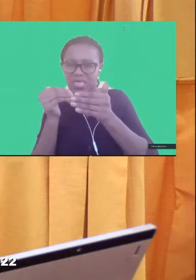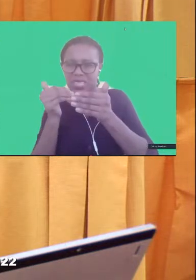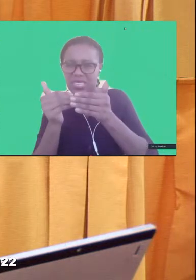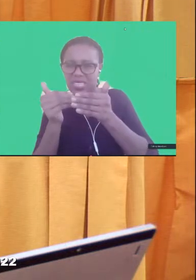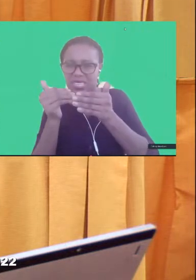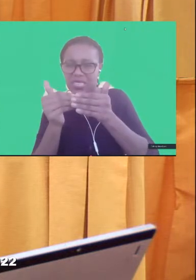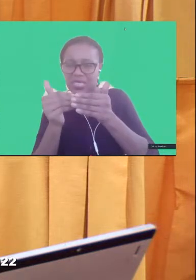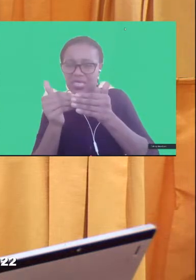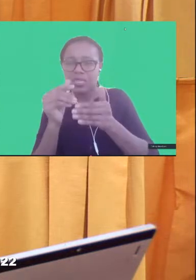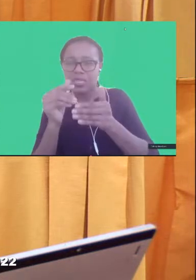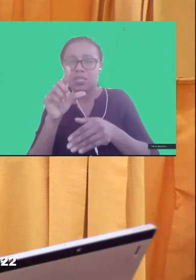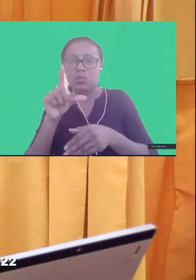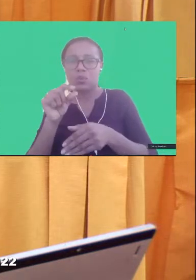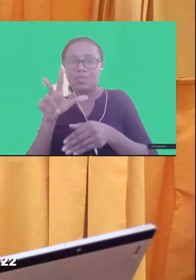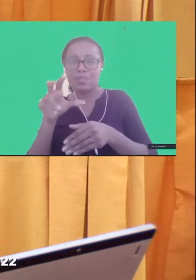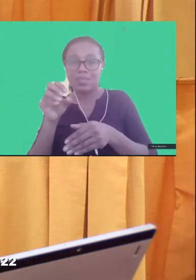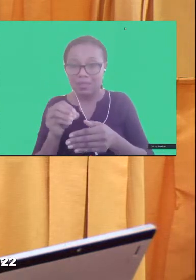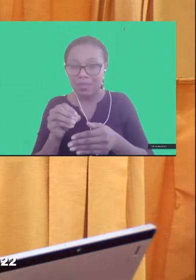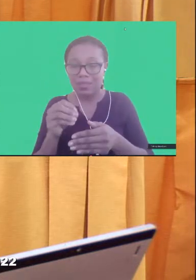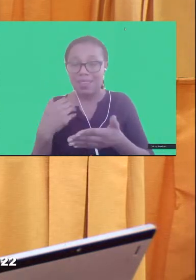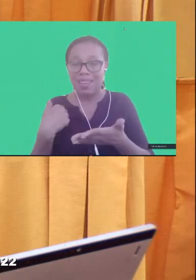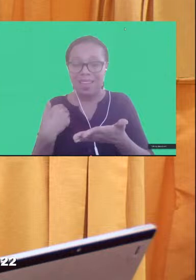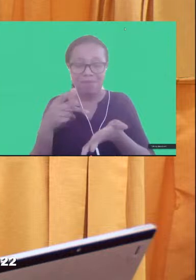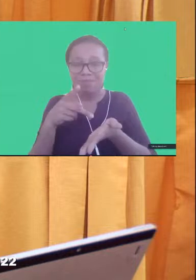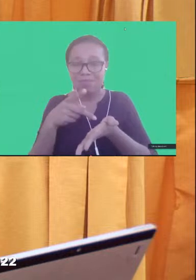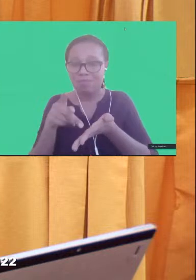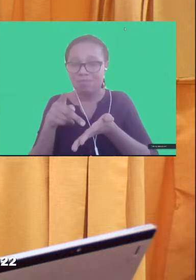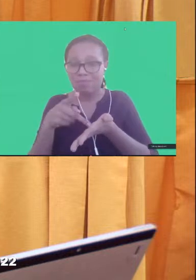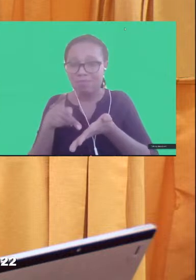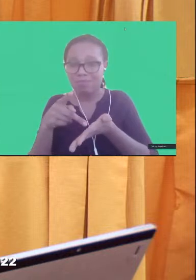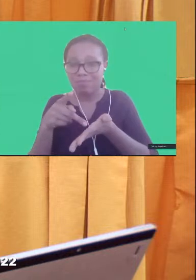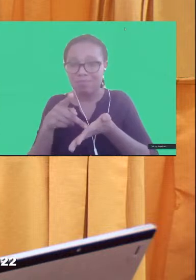feed-in tariff, that addresses how